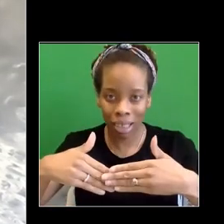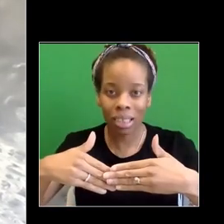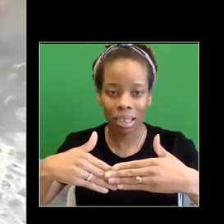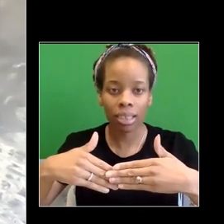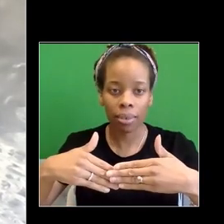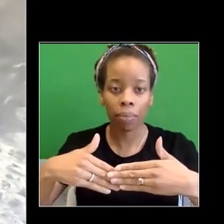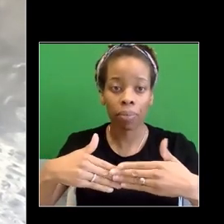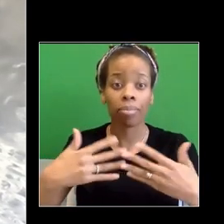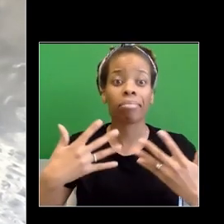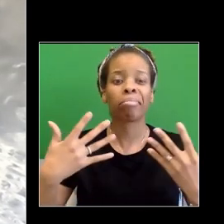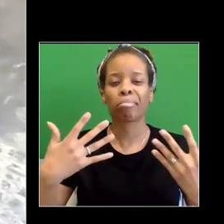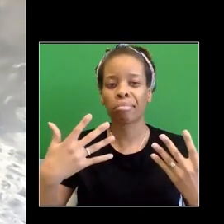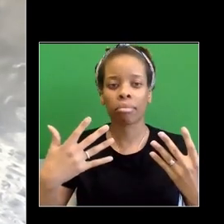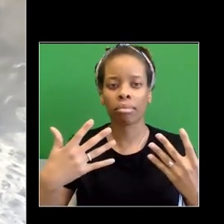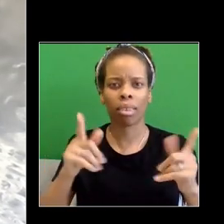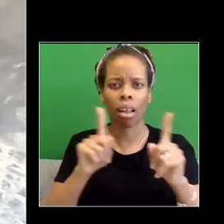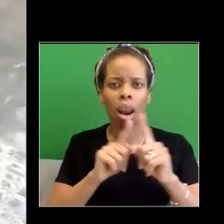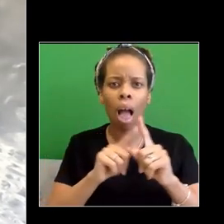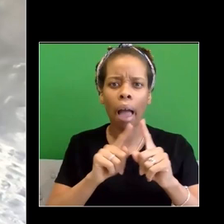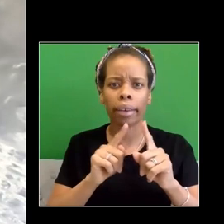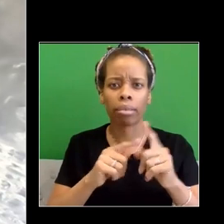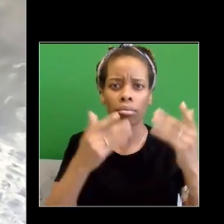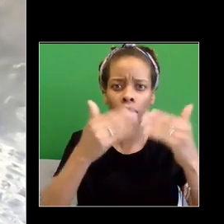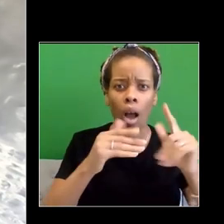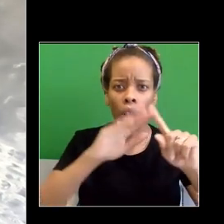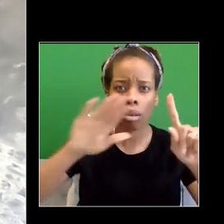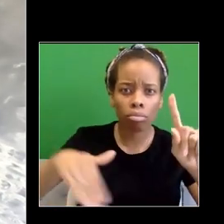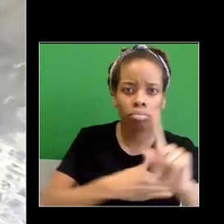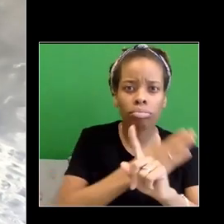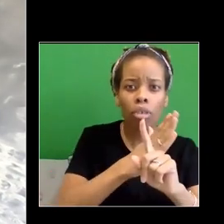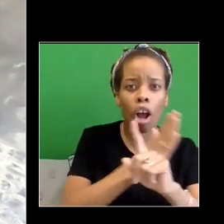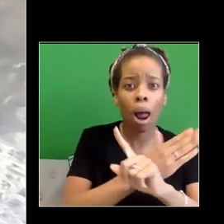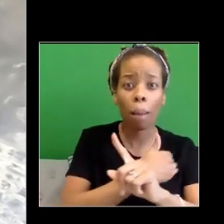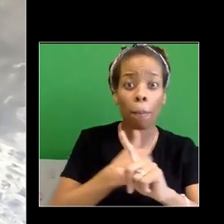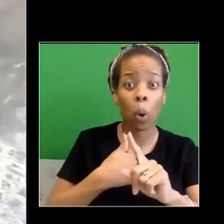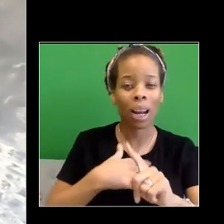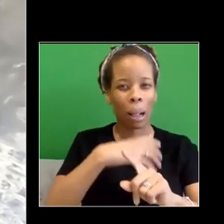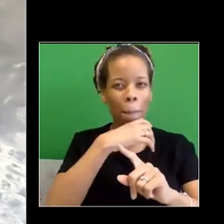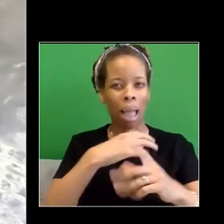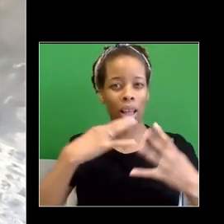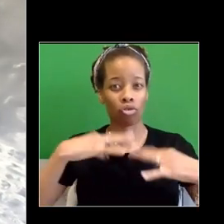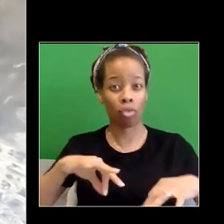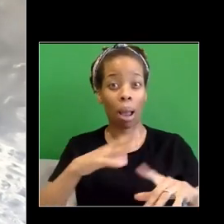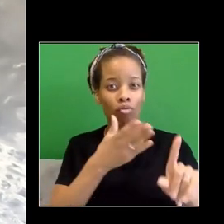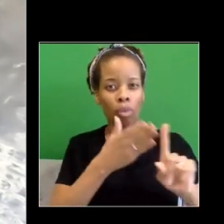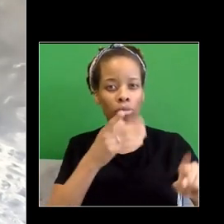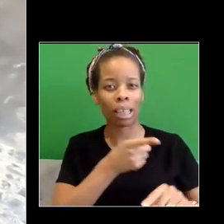or a time of night, any point between the hours of darkness, or the other groupings